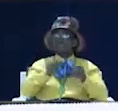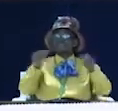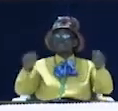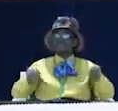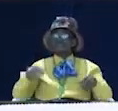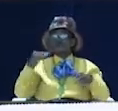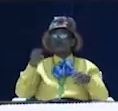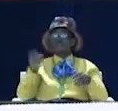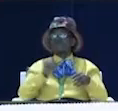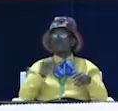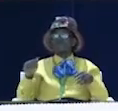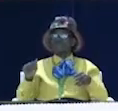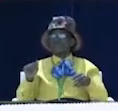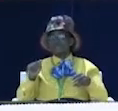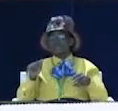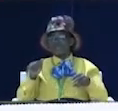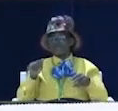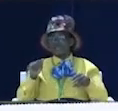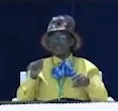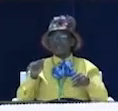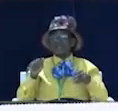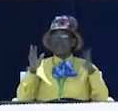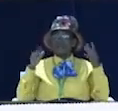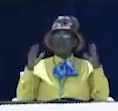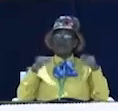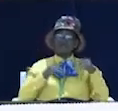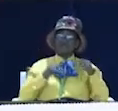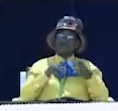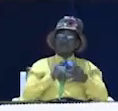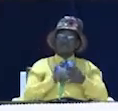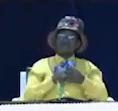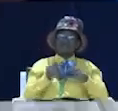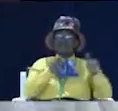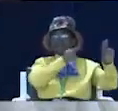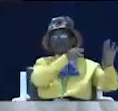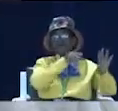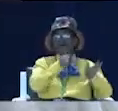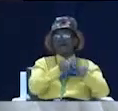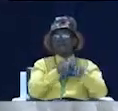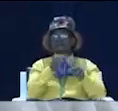And as it looks as if the rainbow was moving,